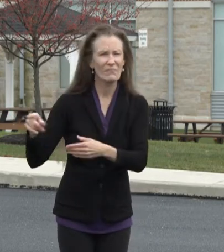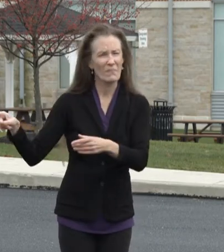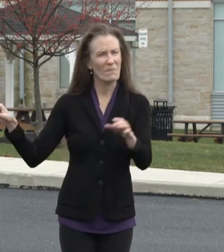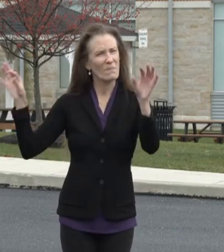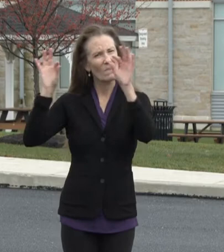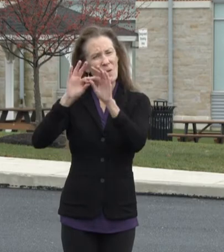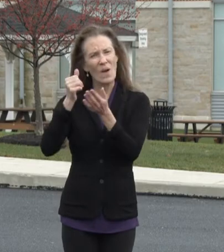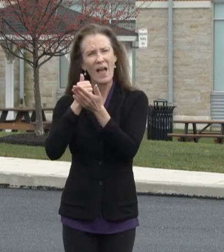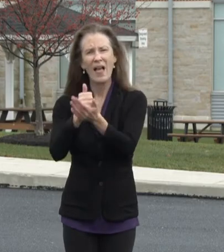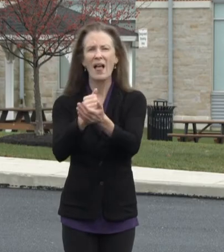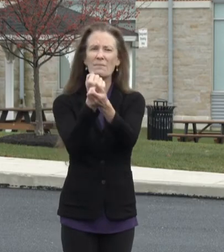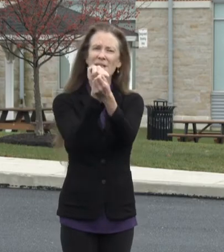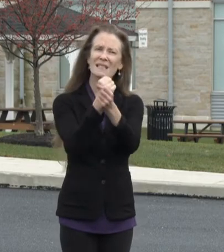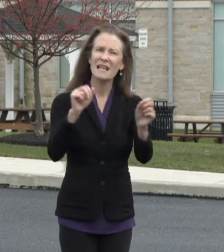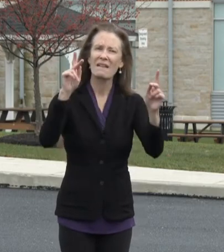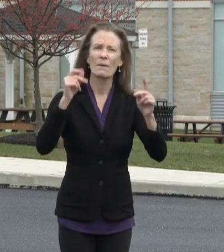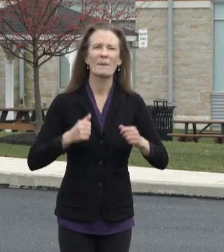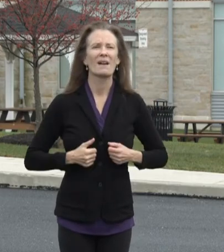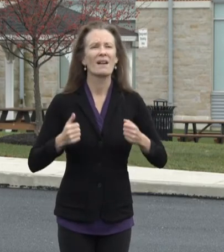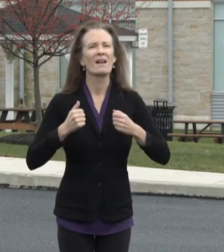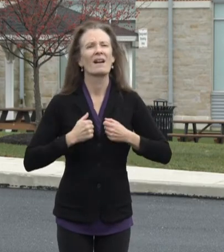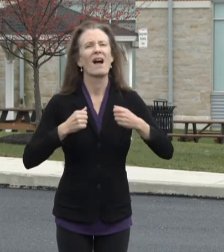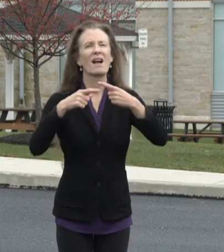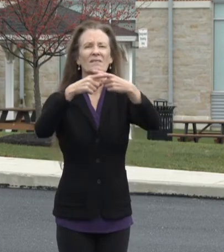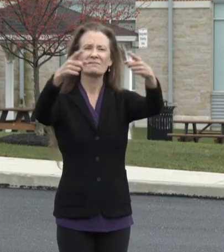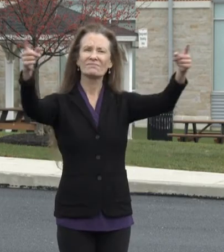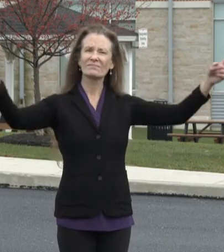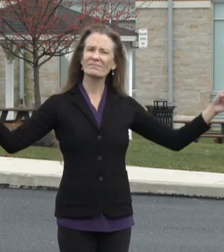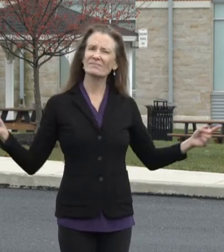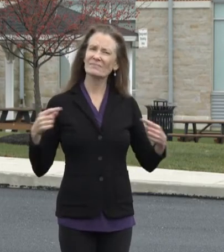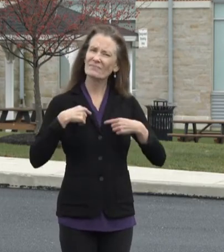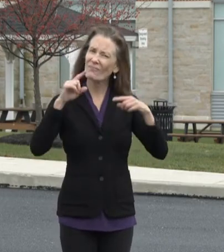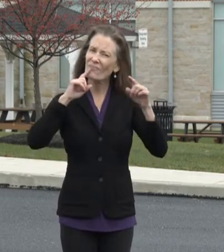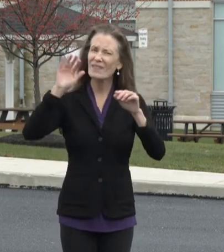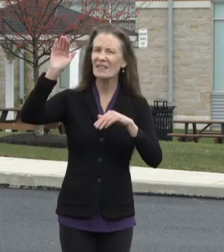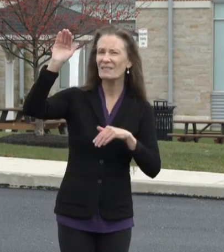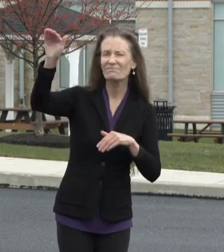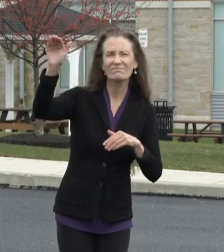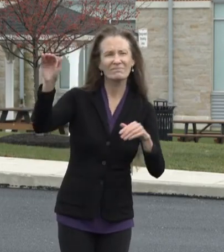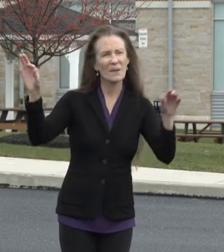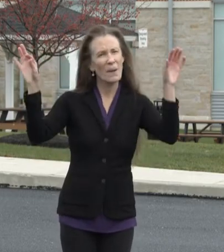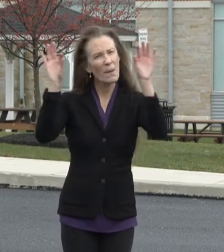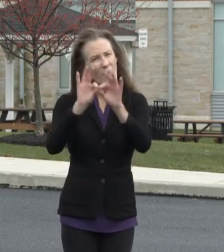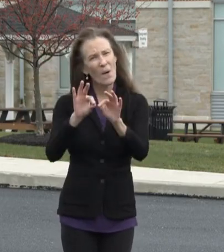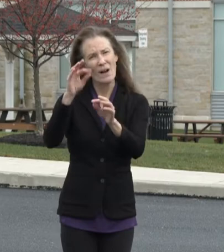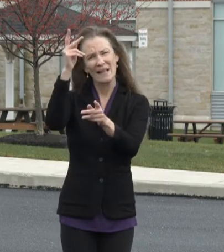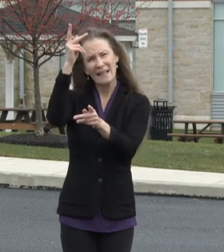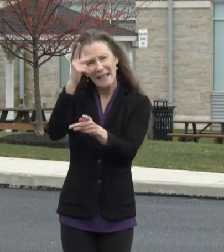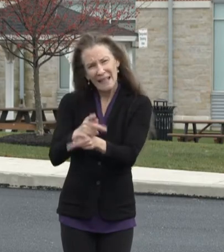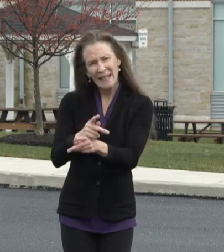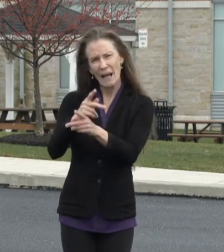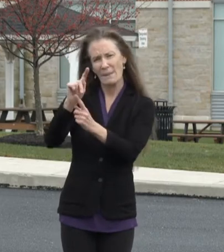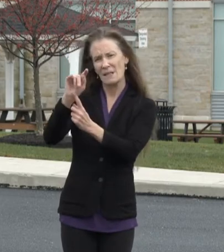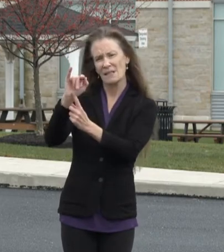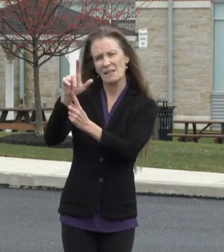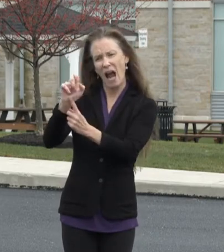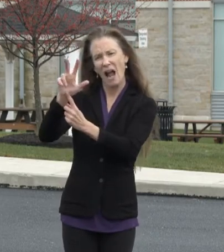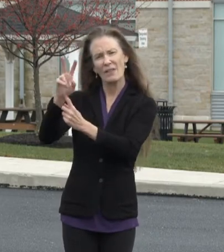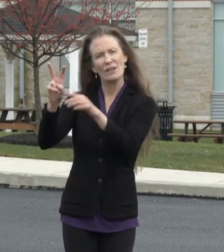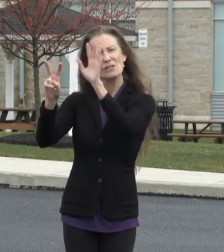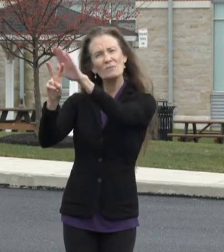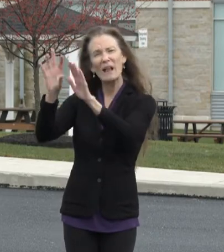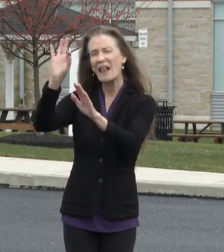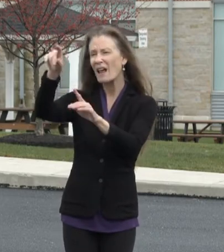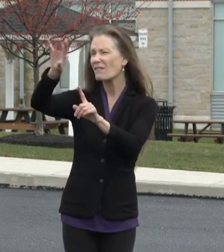department's voice to the call to keep this vital support in place through the reauthorization of Title 32 funding. Thank